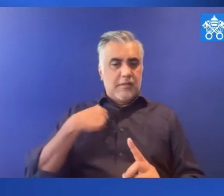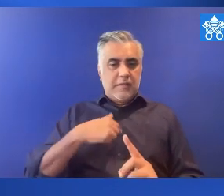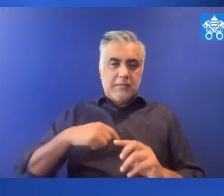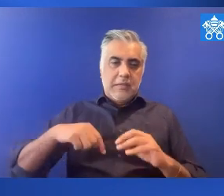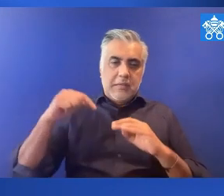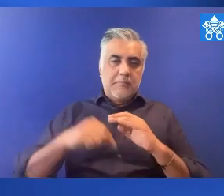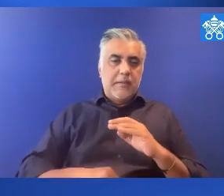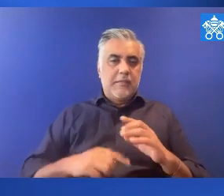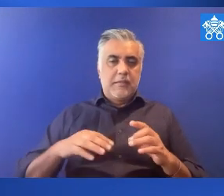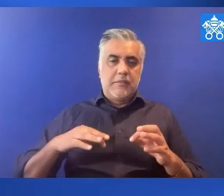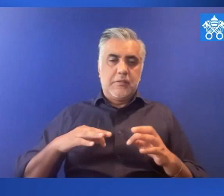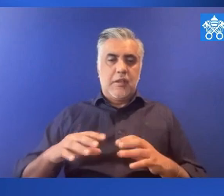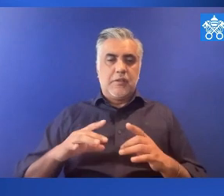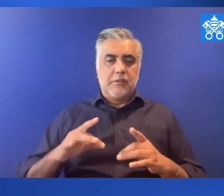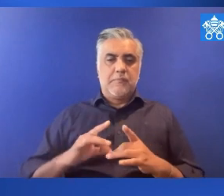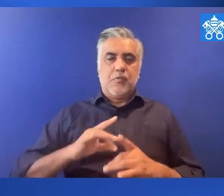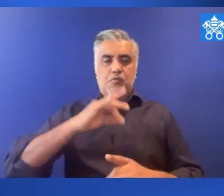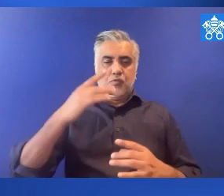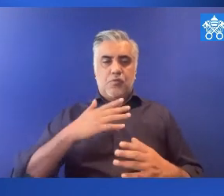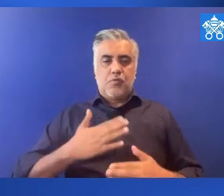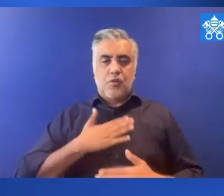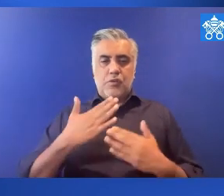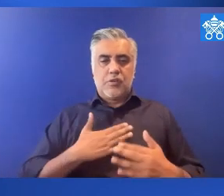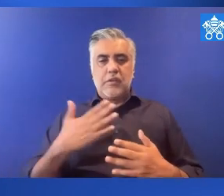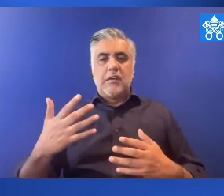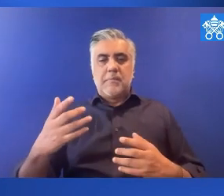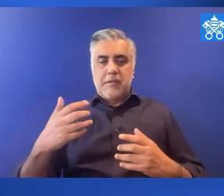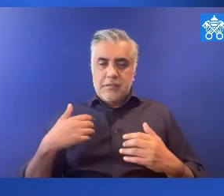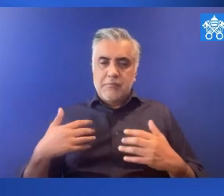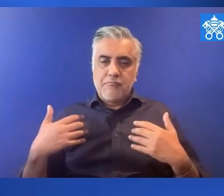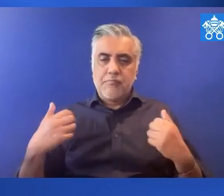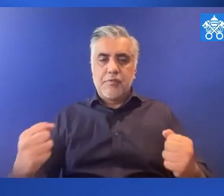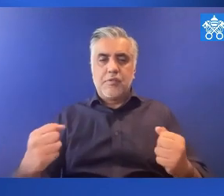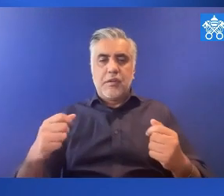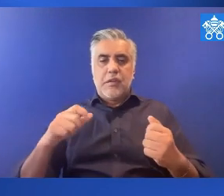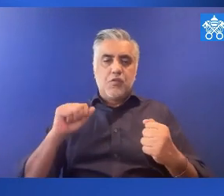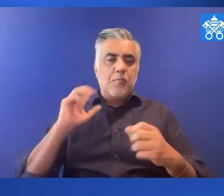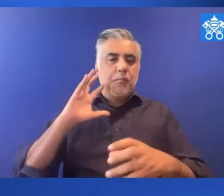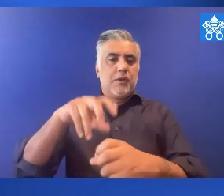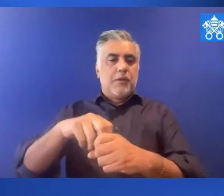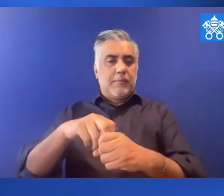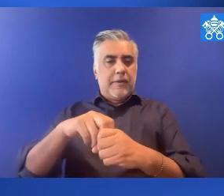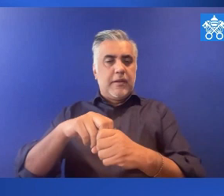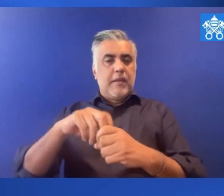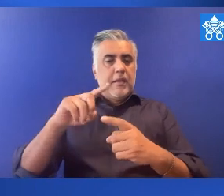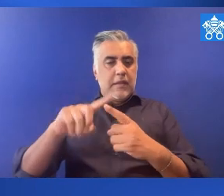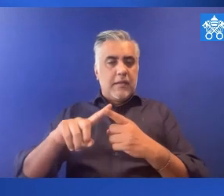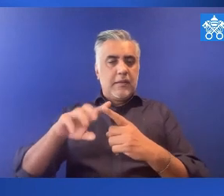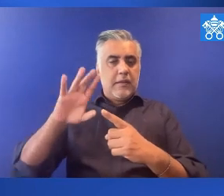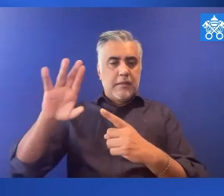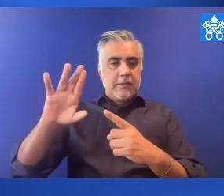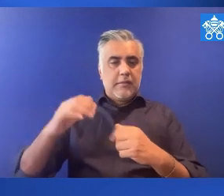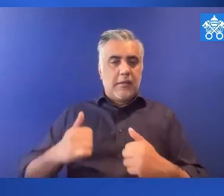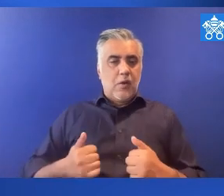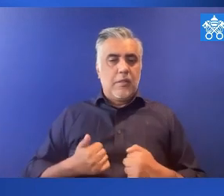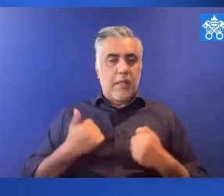spiritual consolation. We can feel a sense of tenderness towards God that makes us audacious in our desire